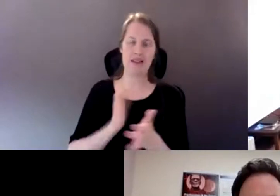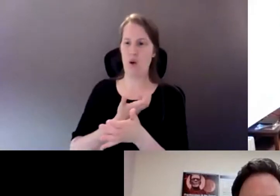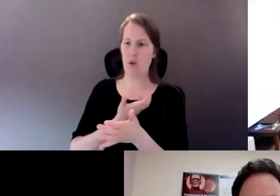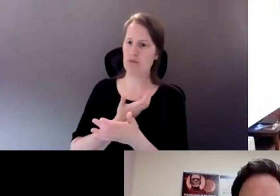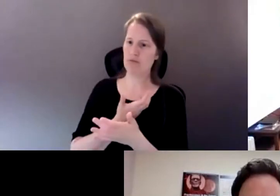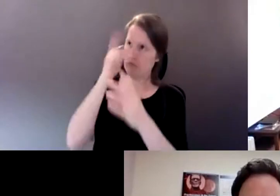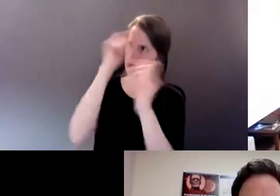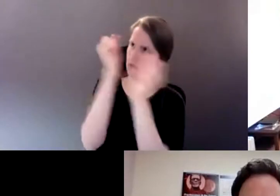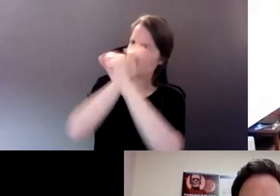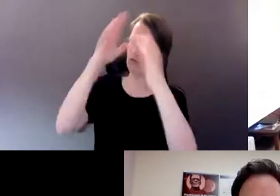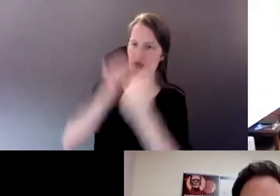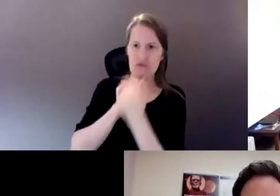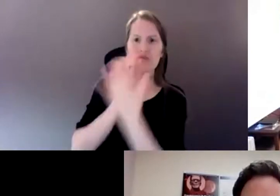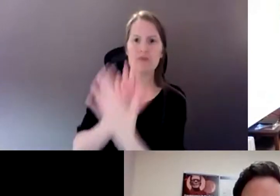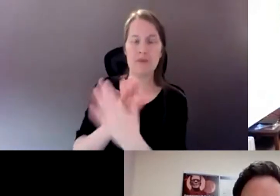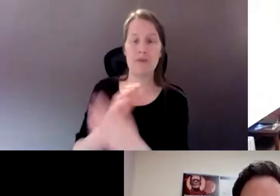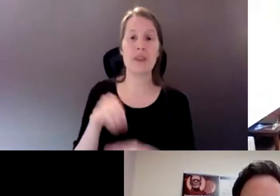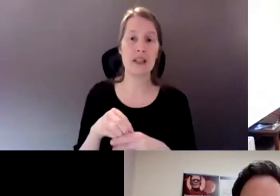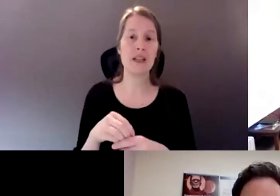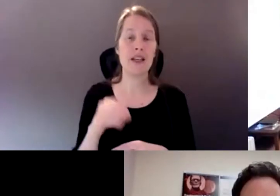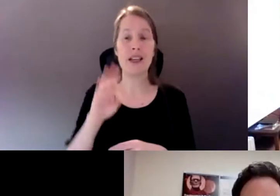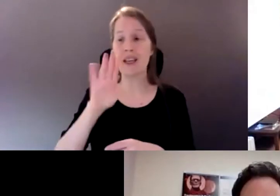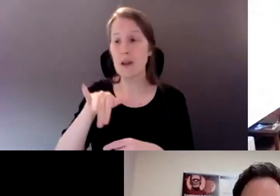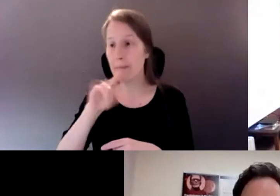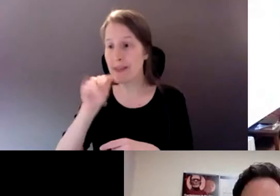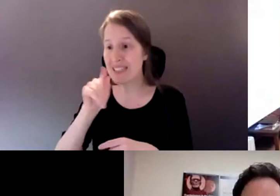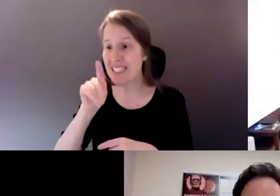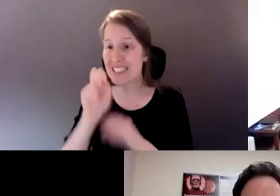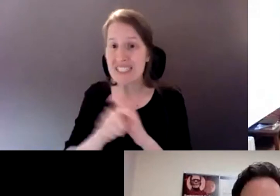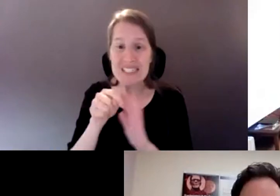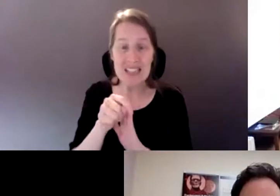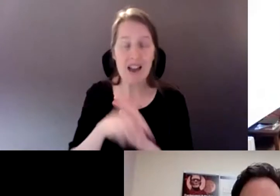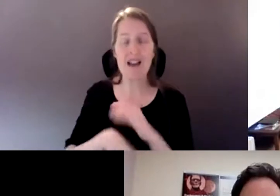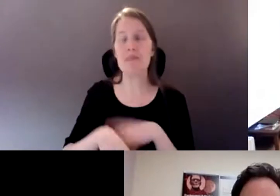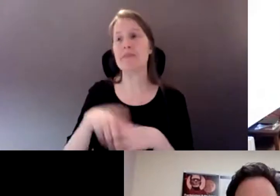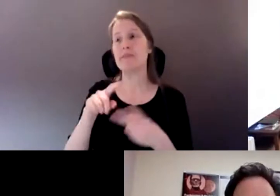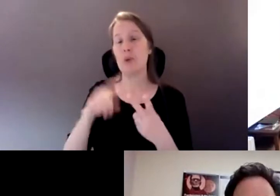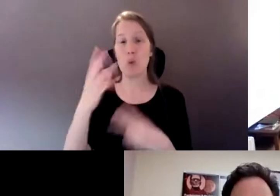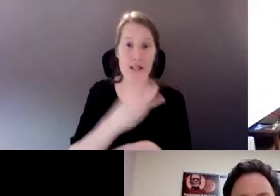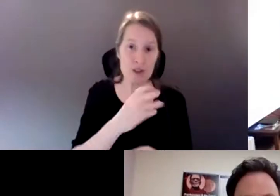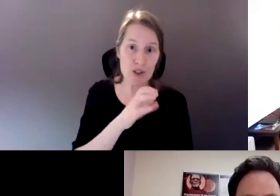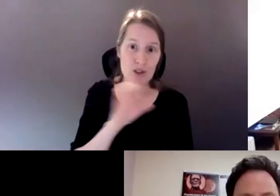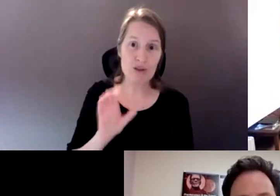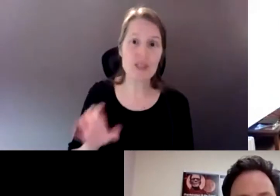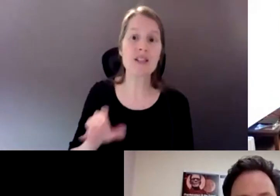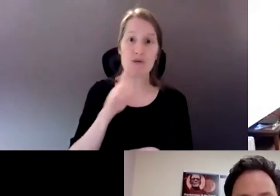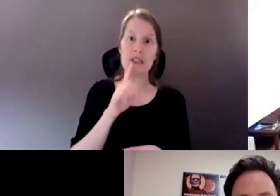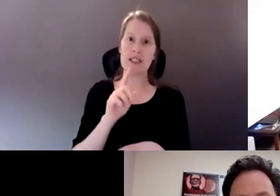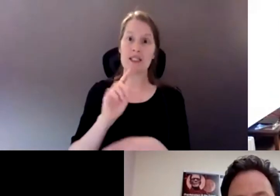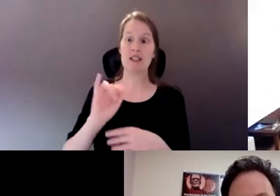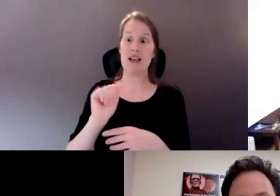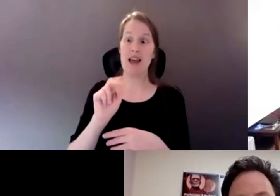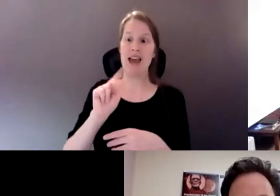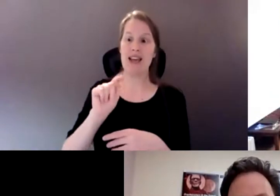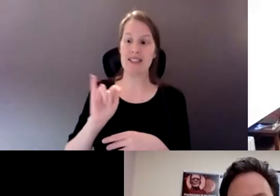think in Western Christianity and in Byzantine Christianity, anti-Judaism did a lot more work in the Middle Ages than it did in